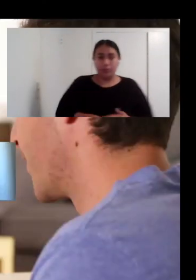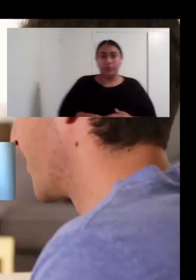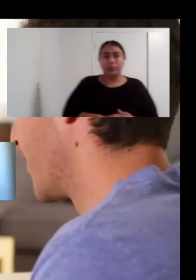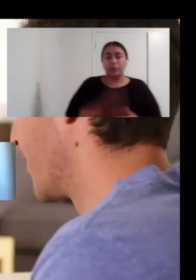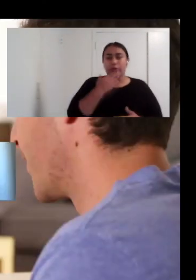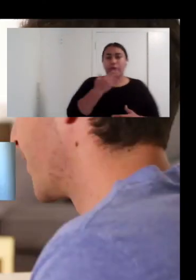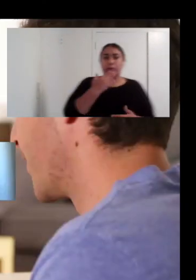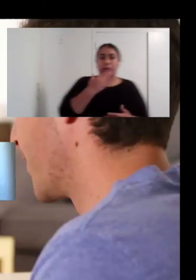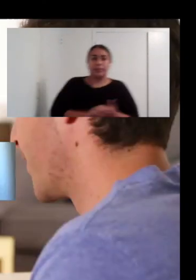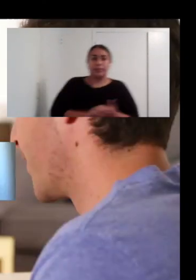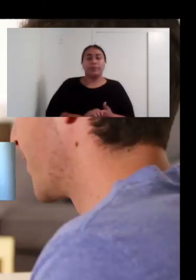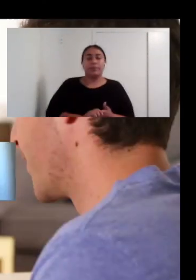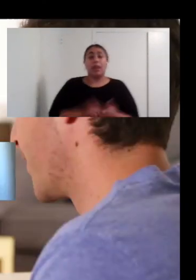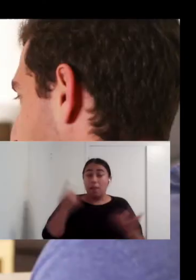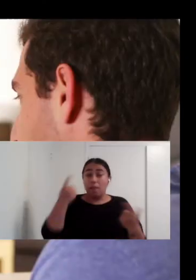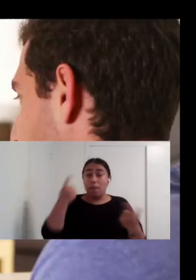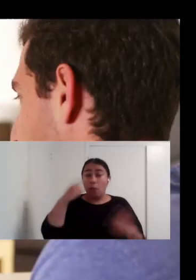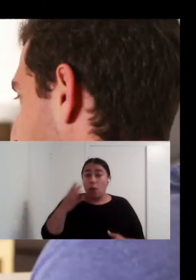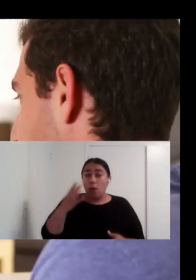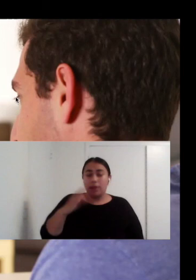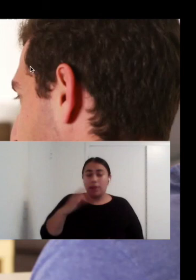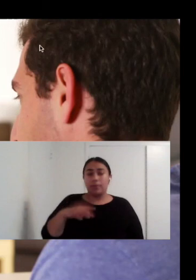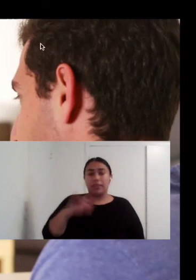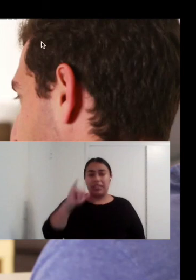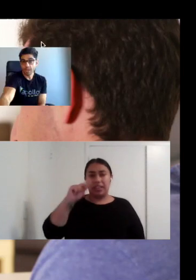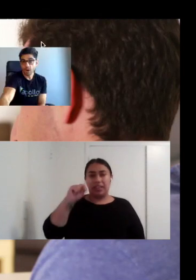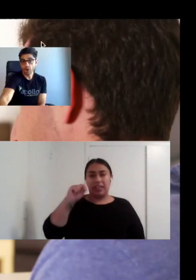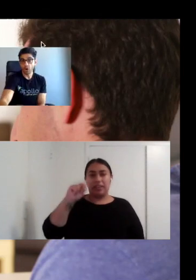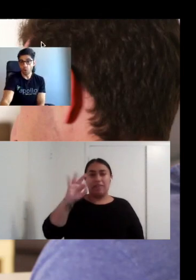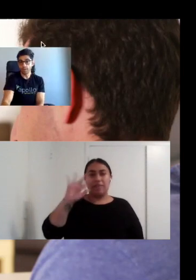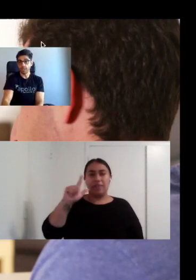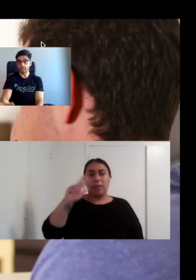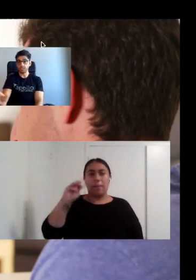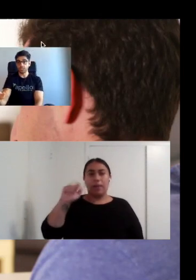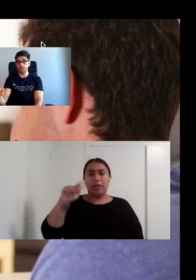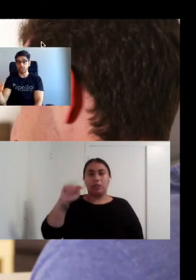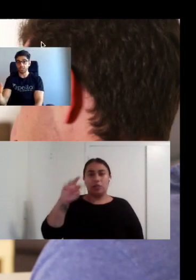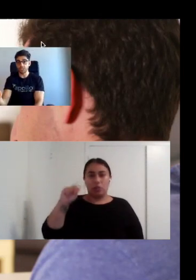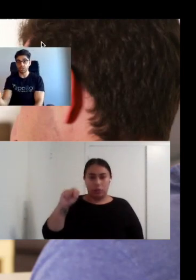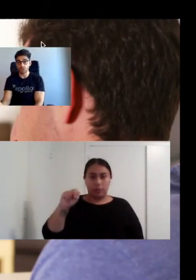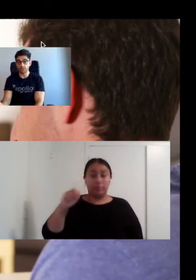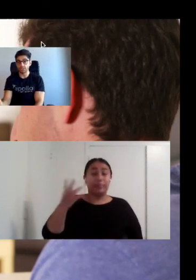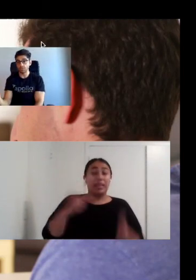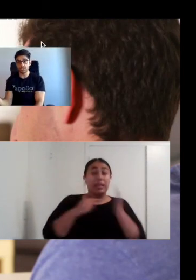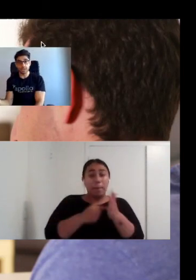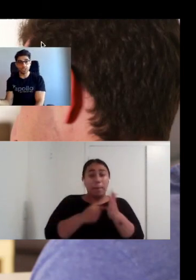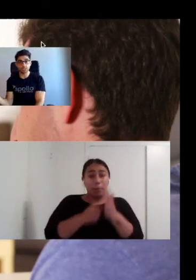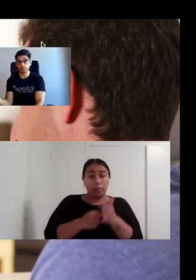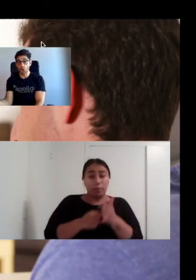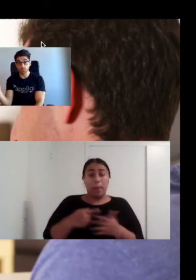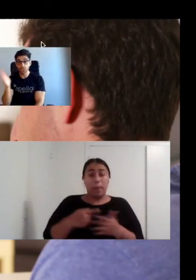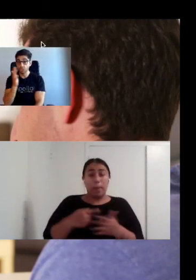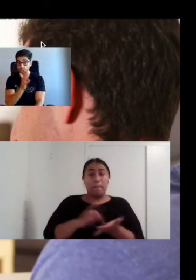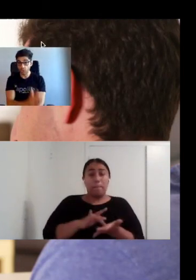to take a few moments to go over the Apollo process, right? Keeping in mind that we are open and considered an essential service, and we see patients